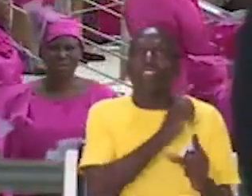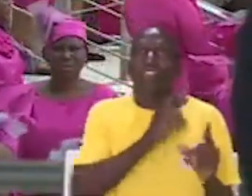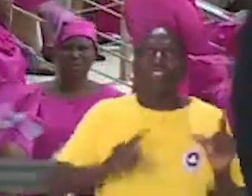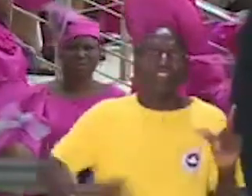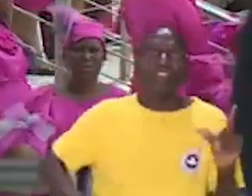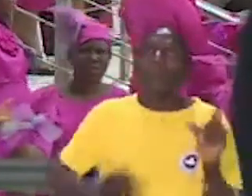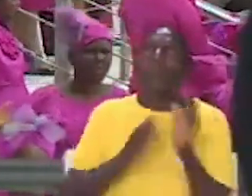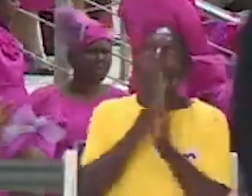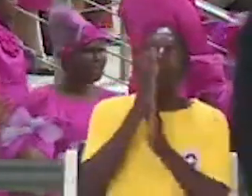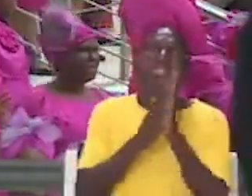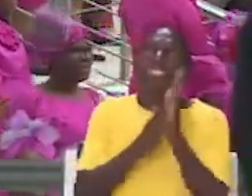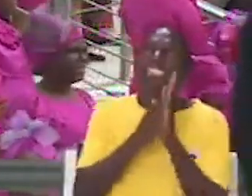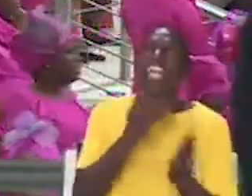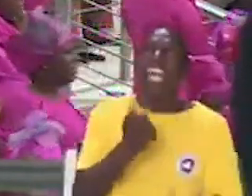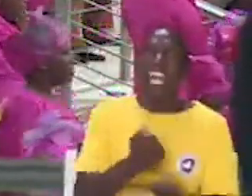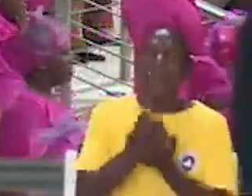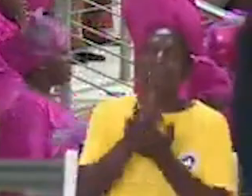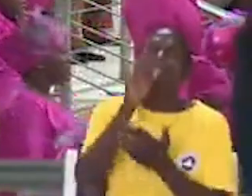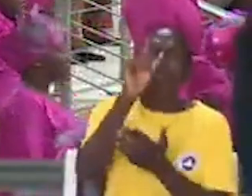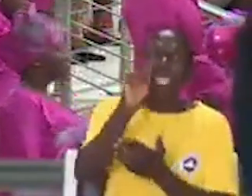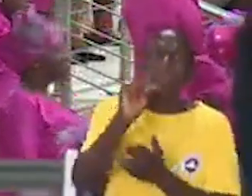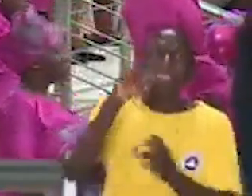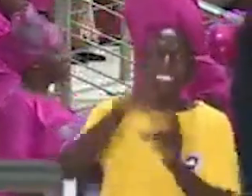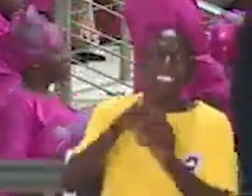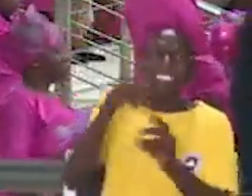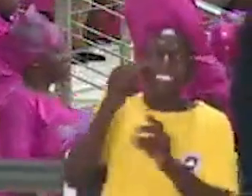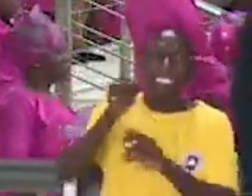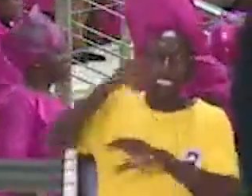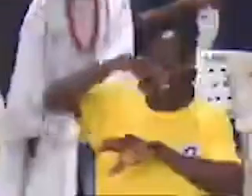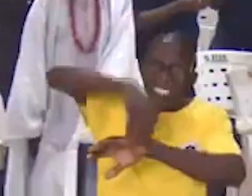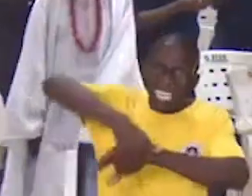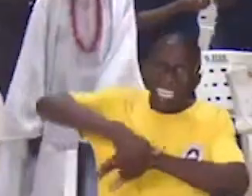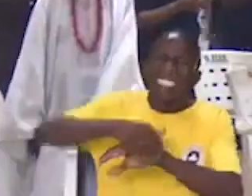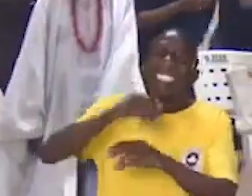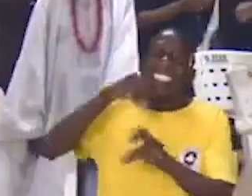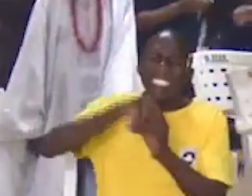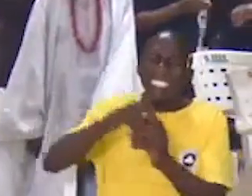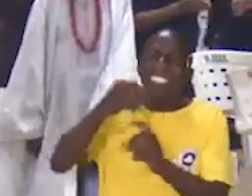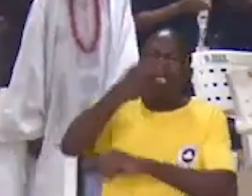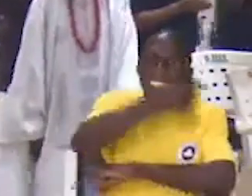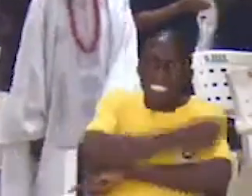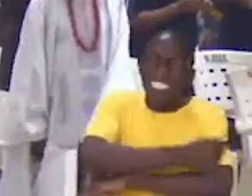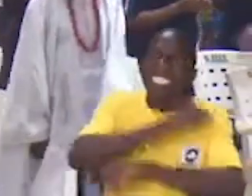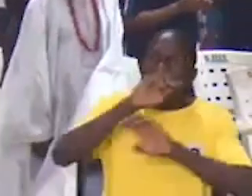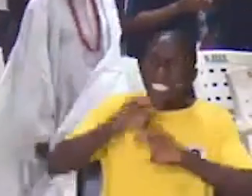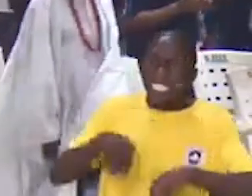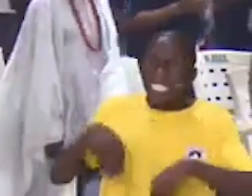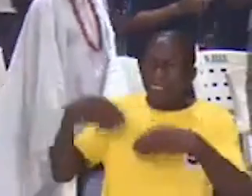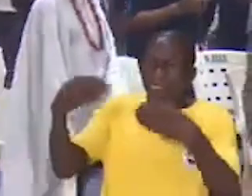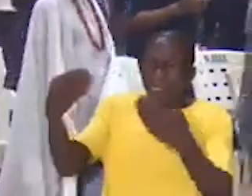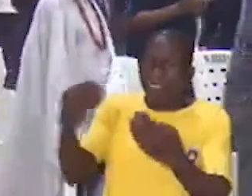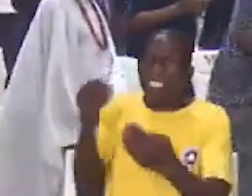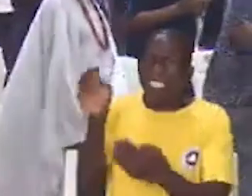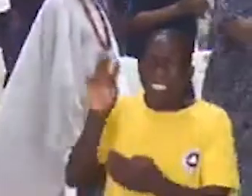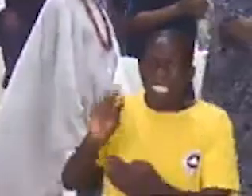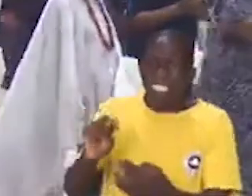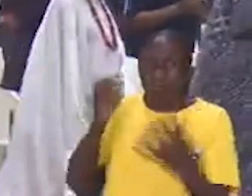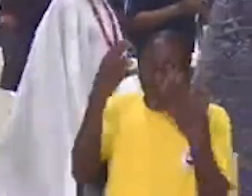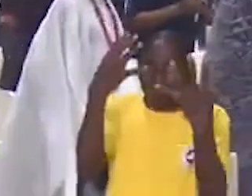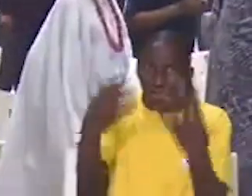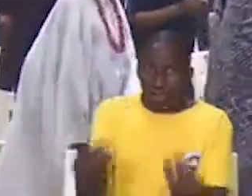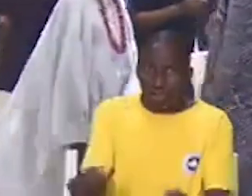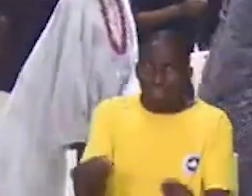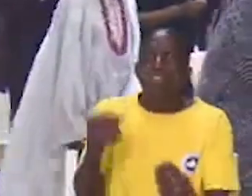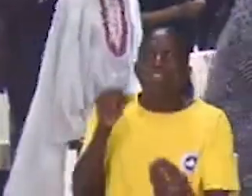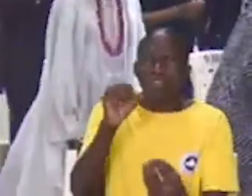Meet them in the night. Meet them in their dream. Give them divine solutions so that we